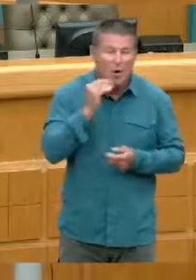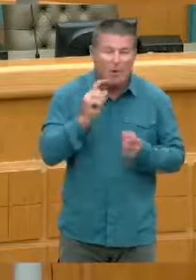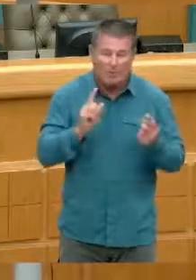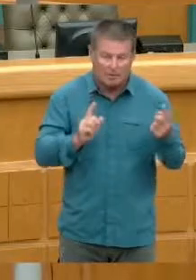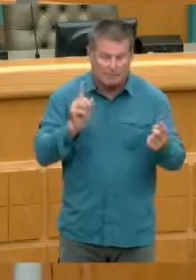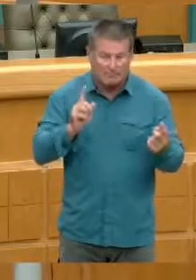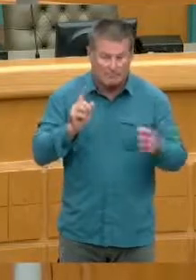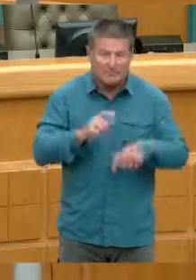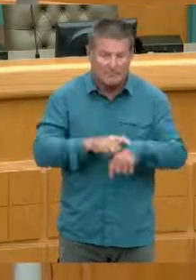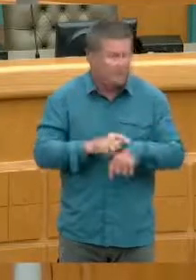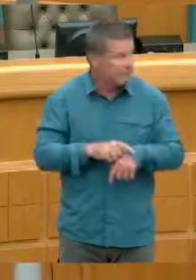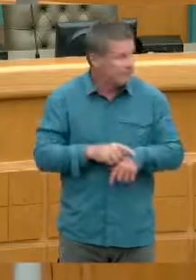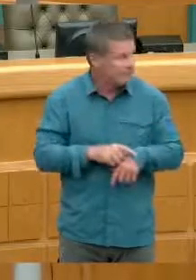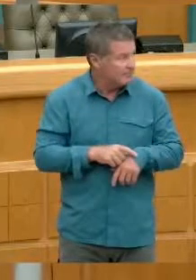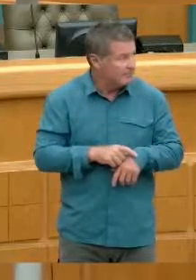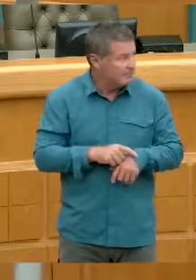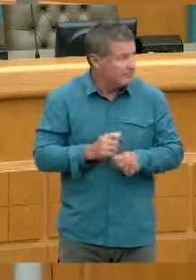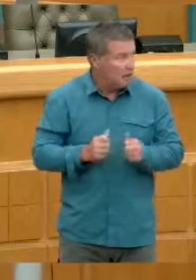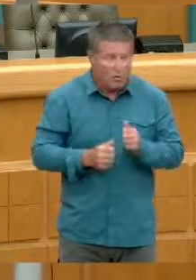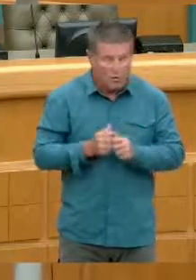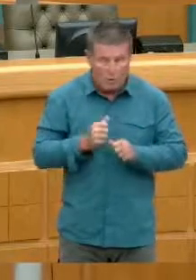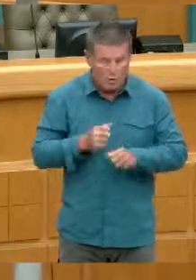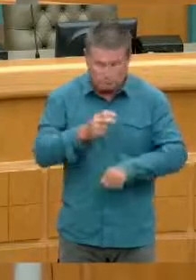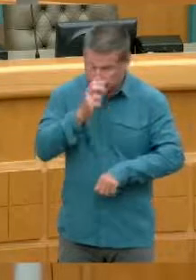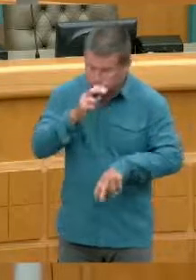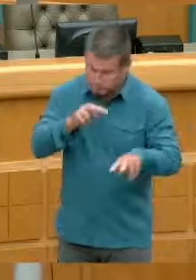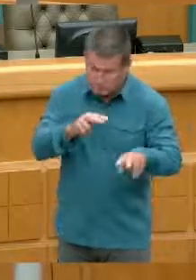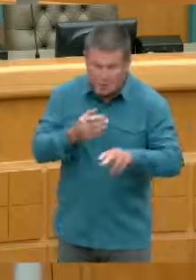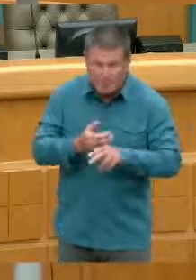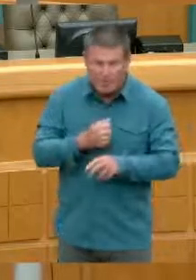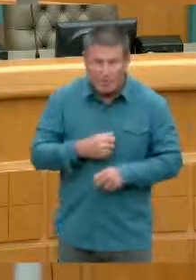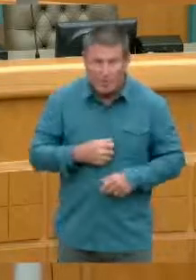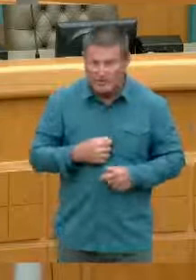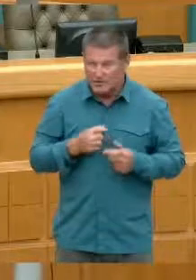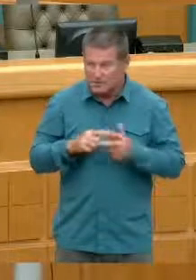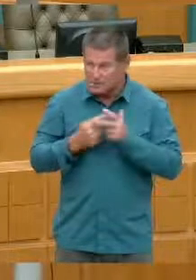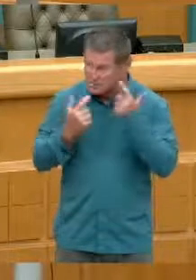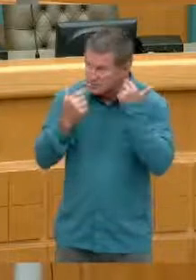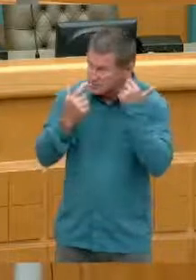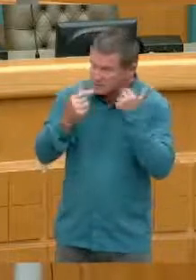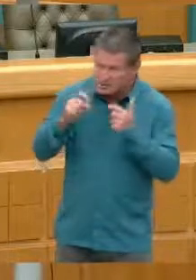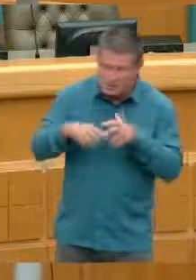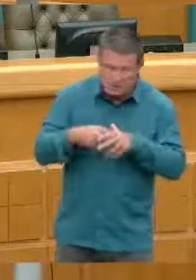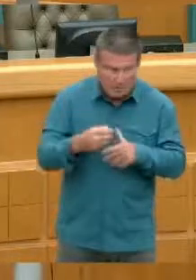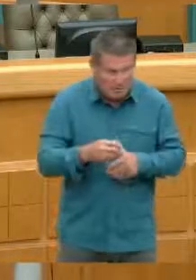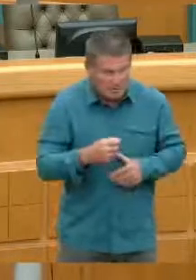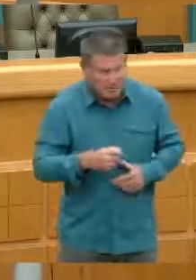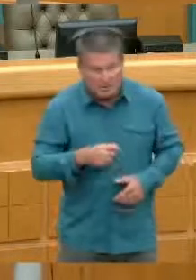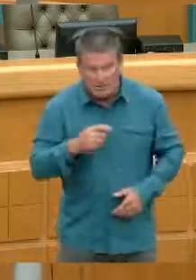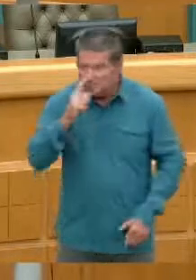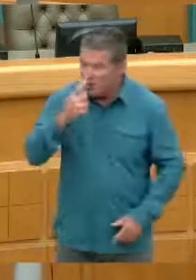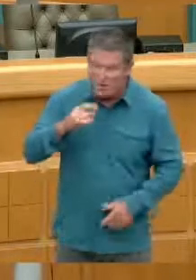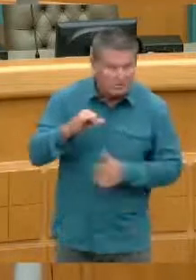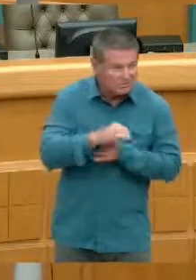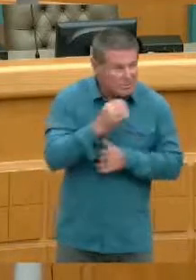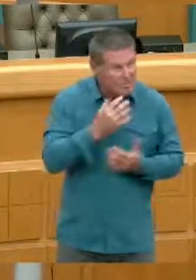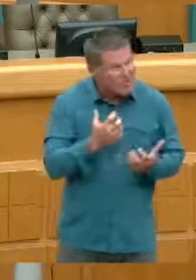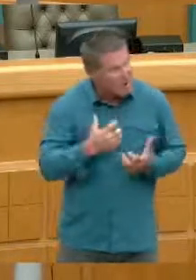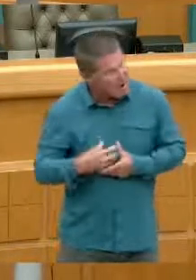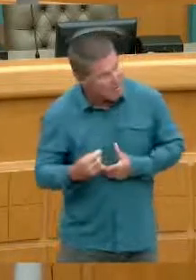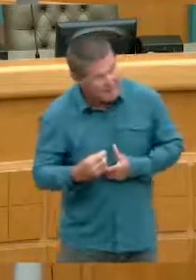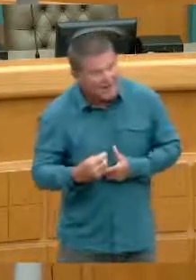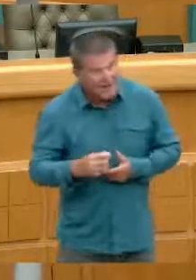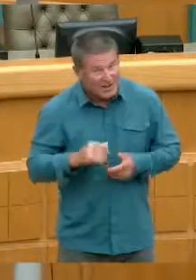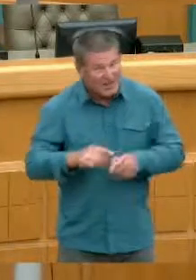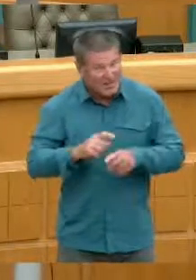distancing. And when we were at our most vigilant, before we had cabin fever, before we were tired of staying at home, and